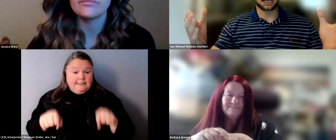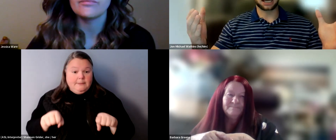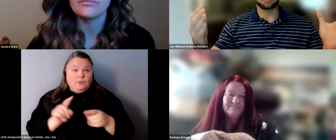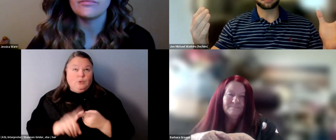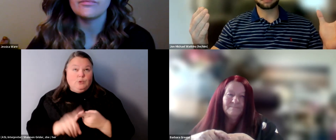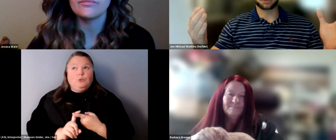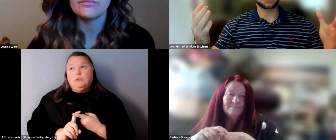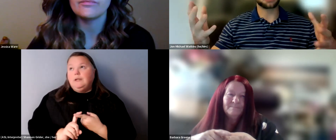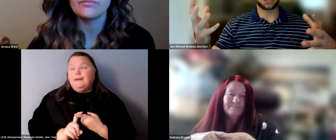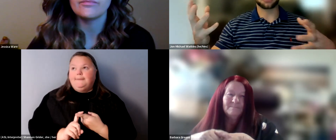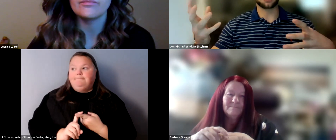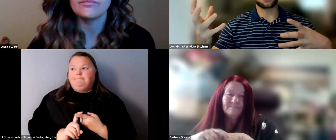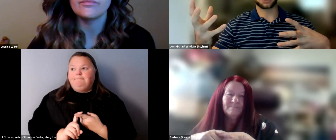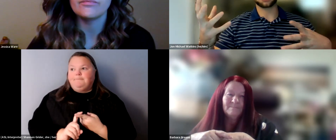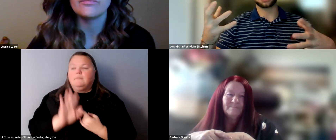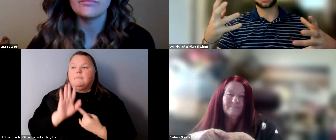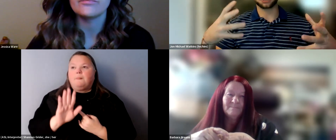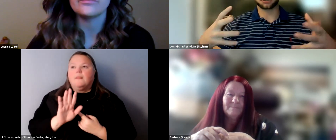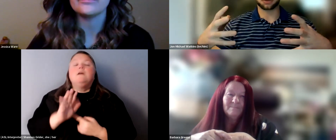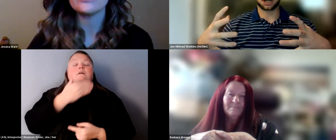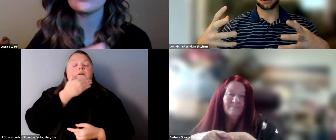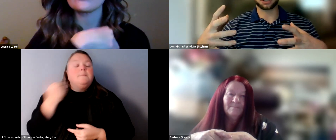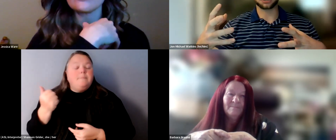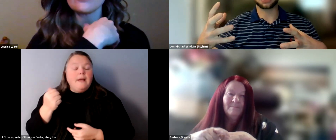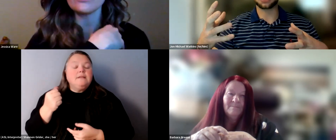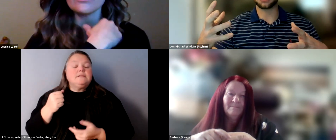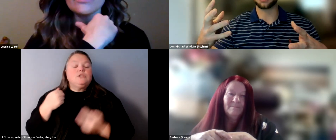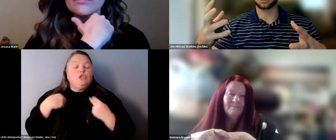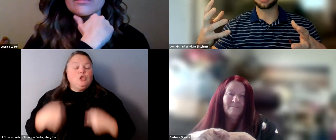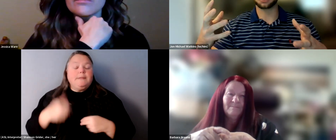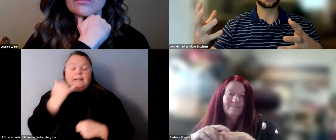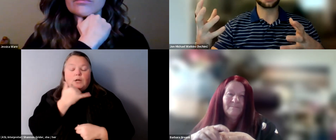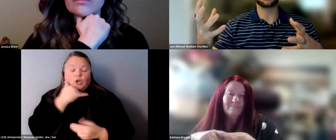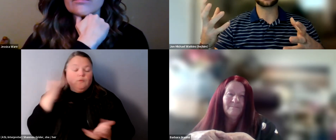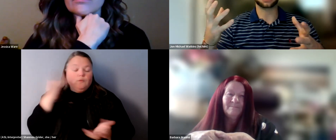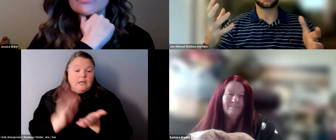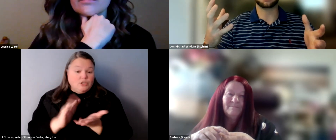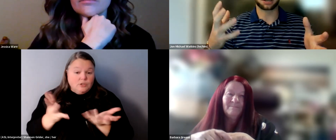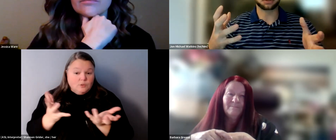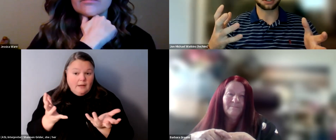the best way that we have found to decrease human error is to you